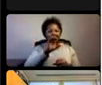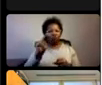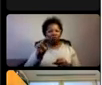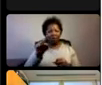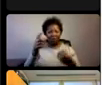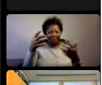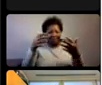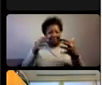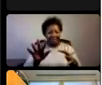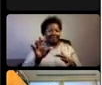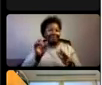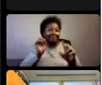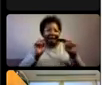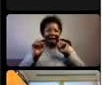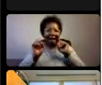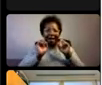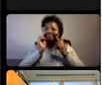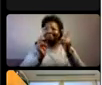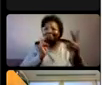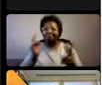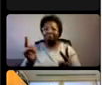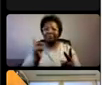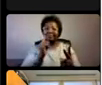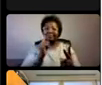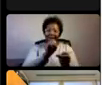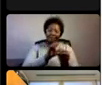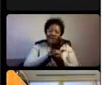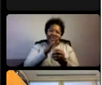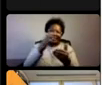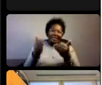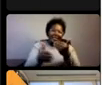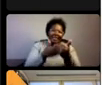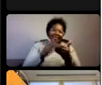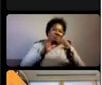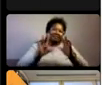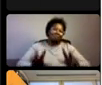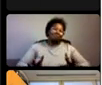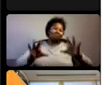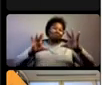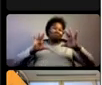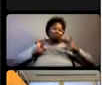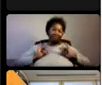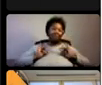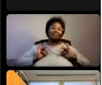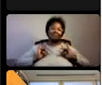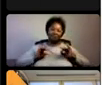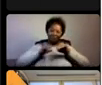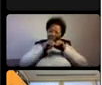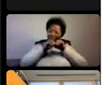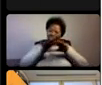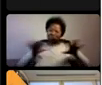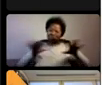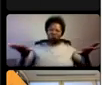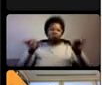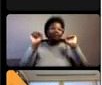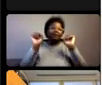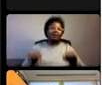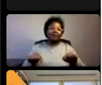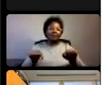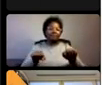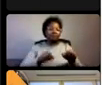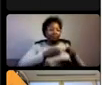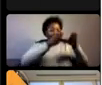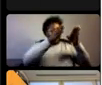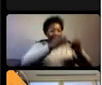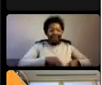variant is very contagious. So what do we mean by contagious? Contagious is it can spread from person to person, but it's also